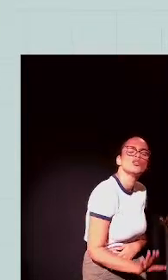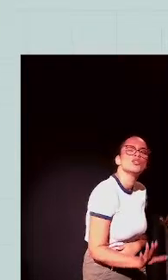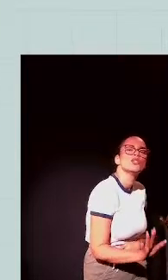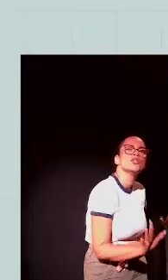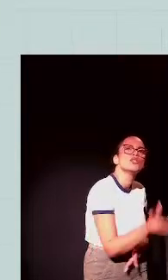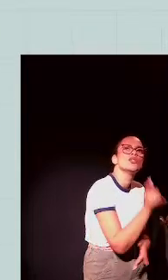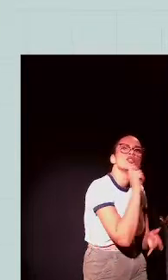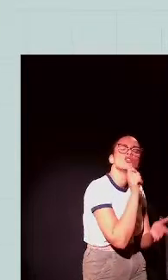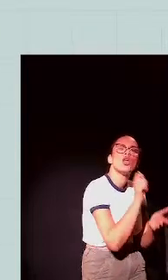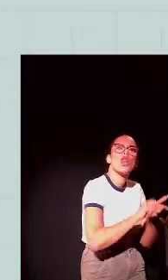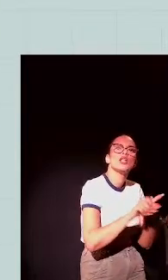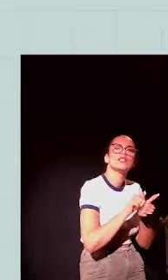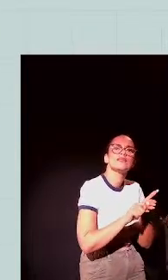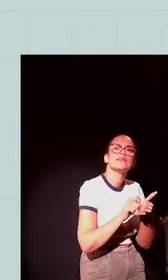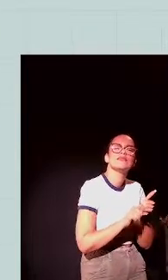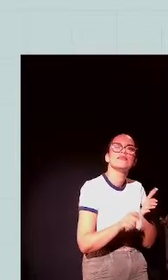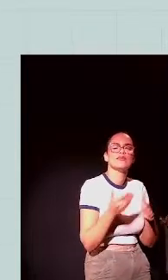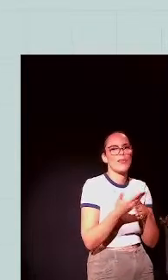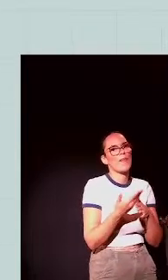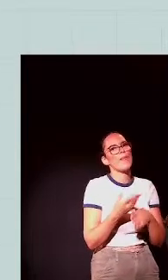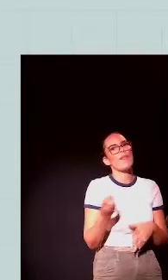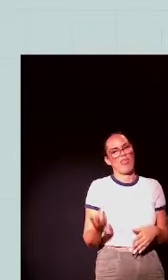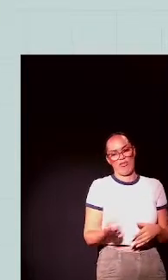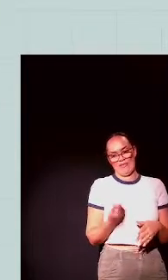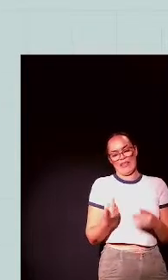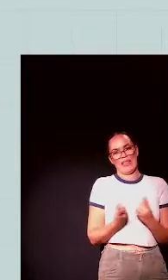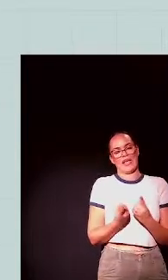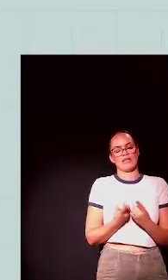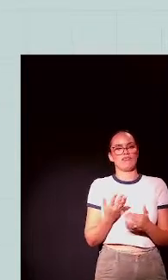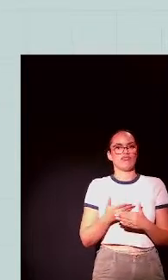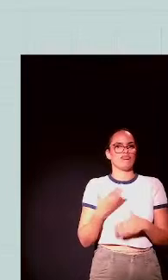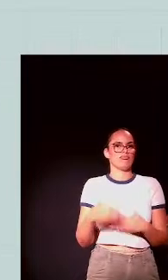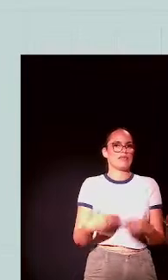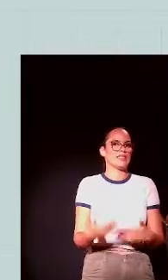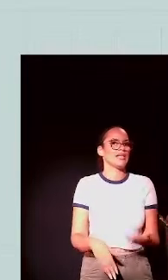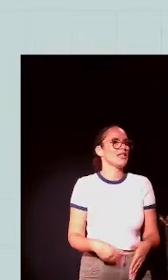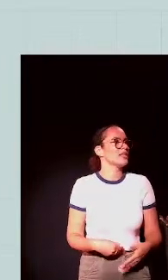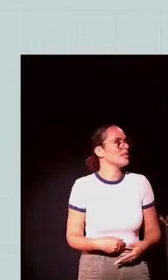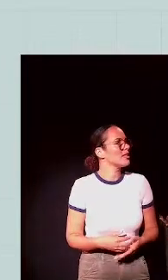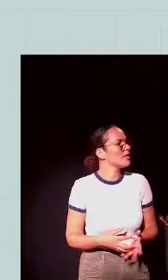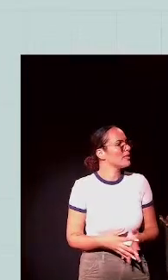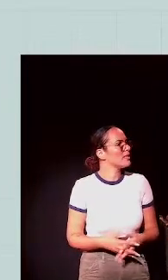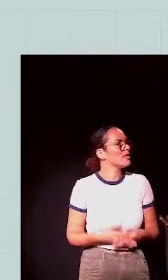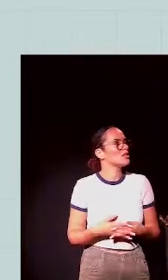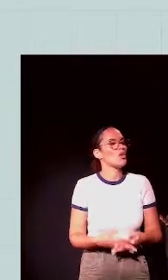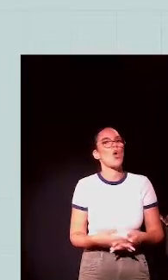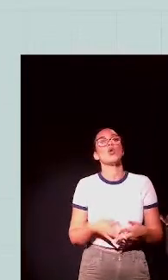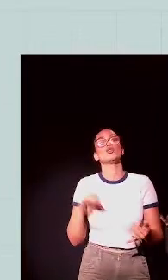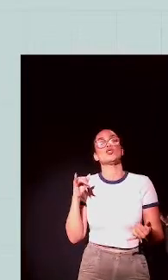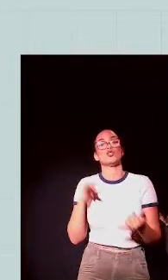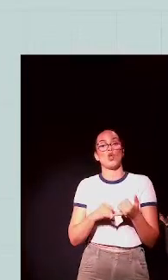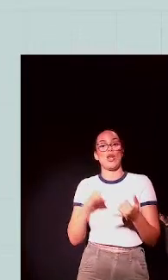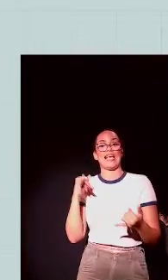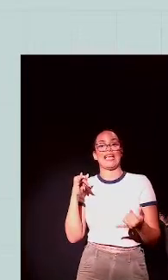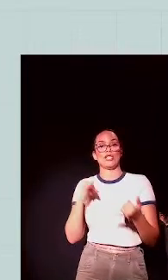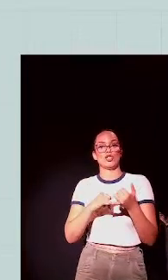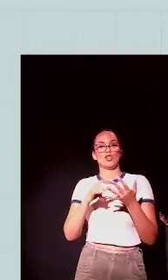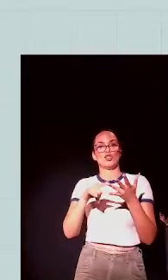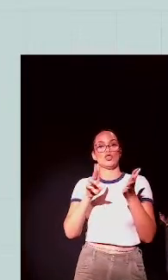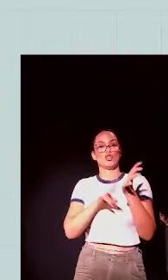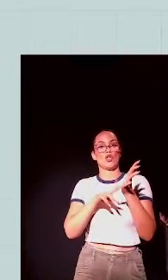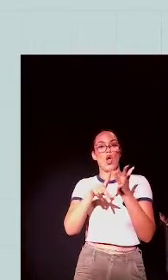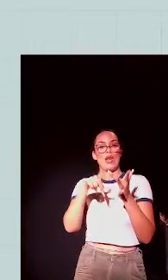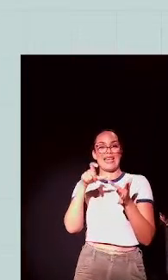see. We'll see when it happens, but it's going to happen. So Sonic State. Sonic State. Okay. Also, we do a